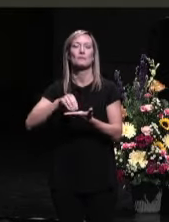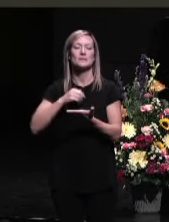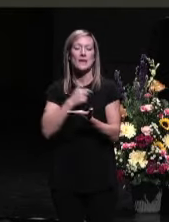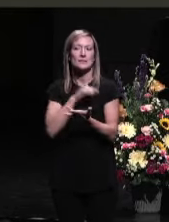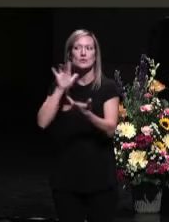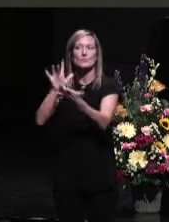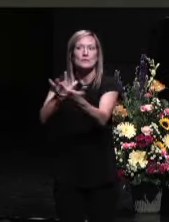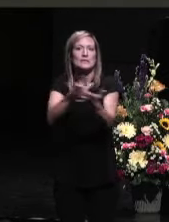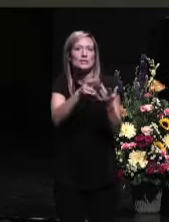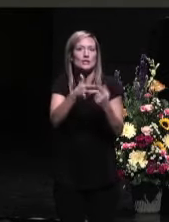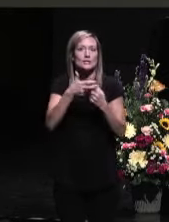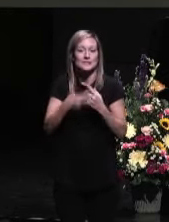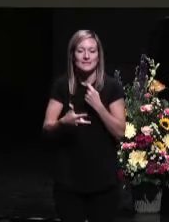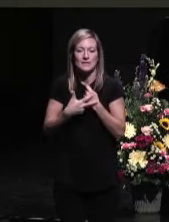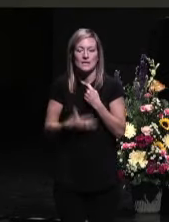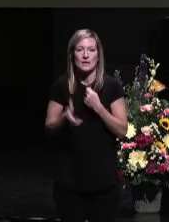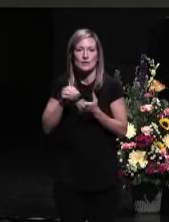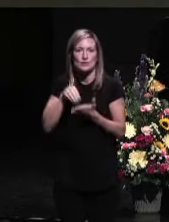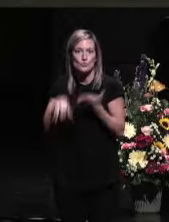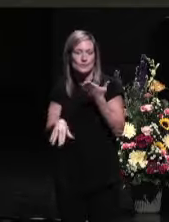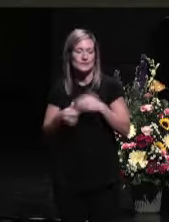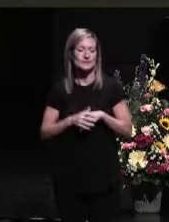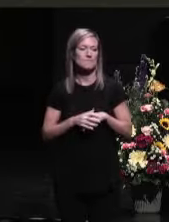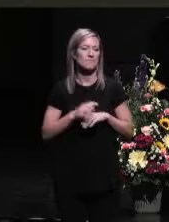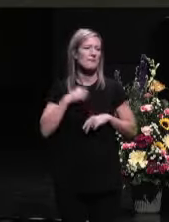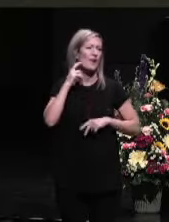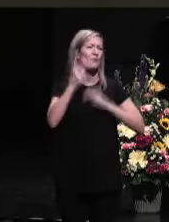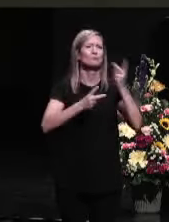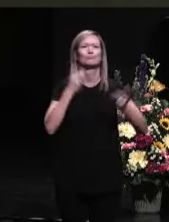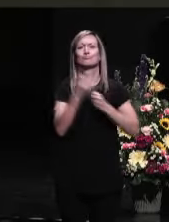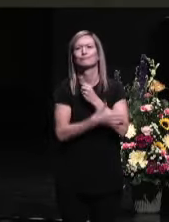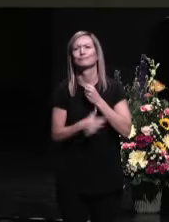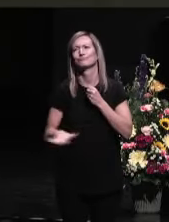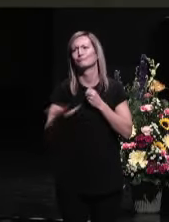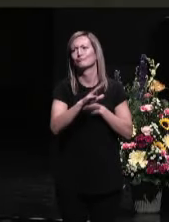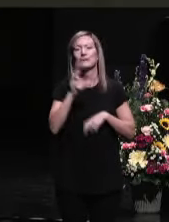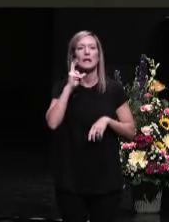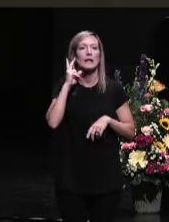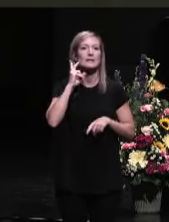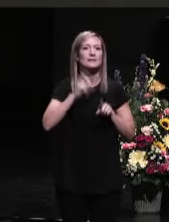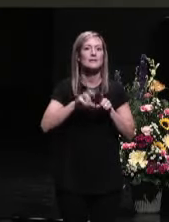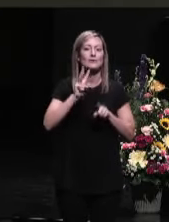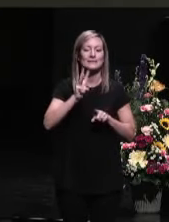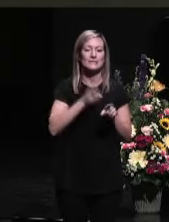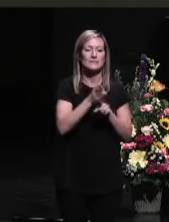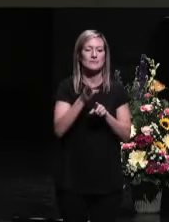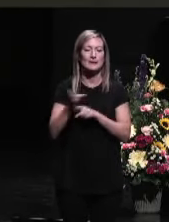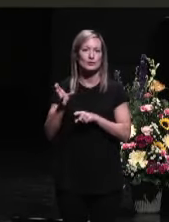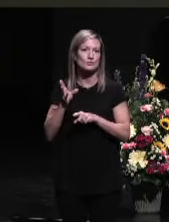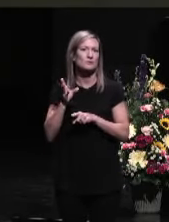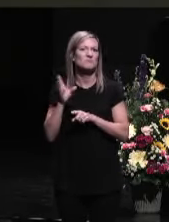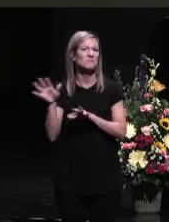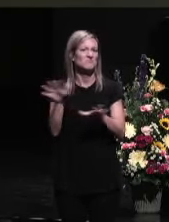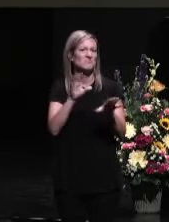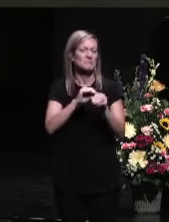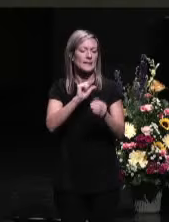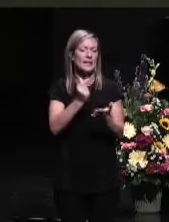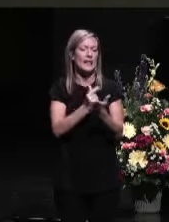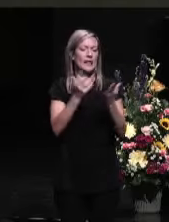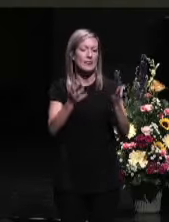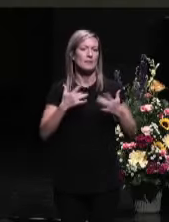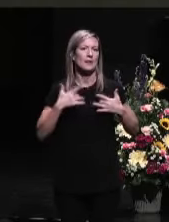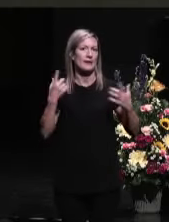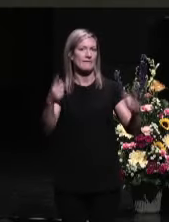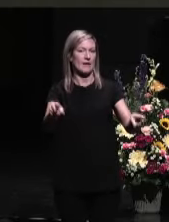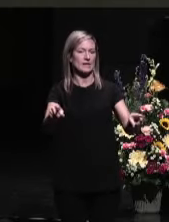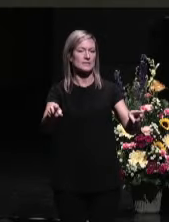I go to alumni events around the country, and I increasingly see students across the six majors that are at these alumni events that feel an association. They